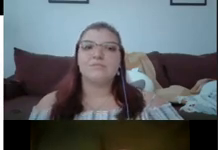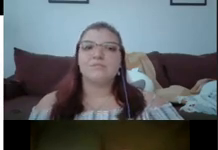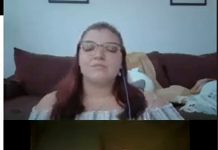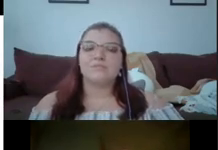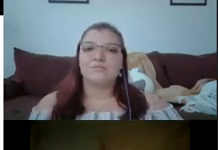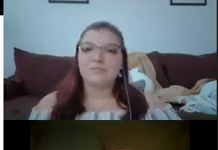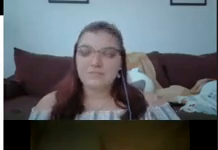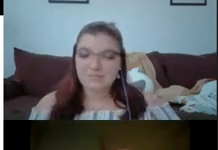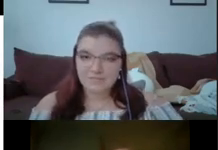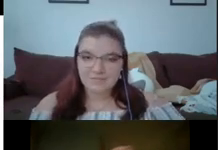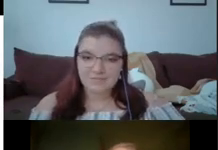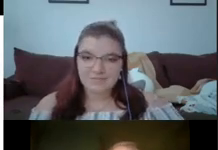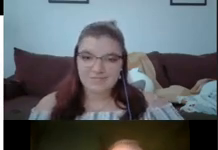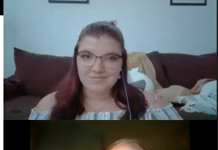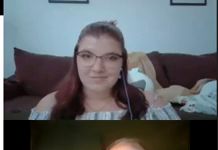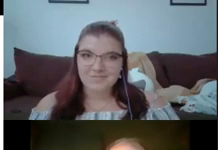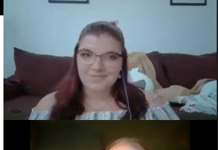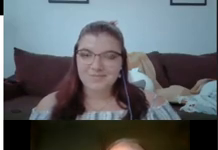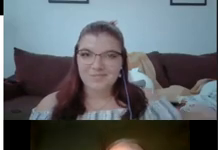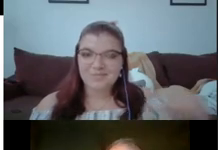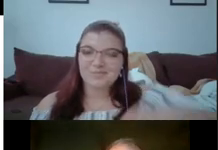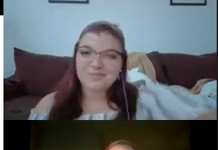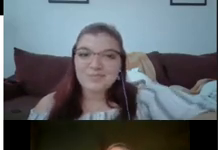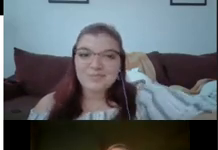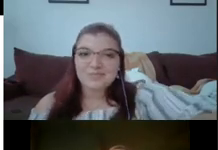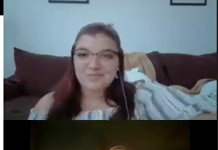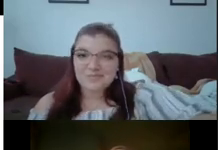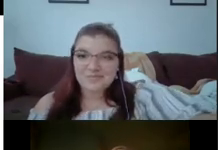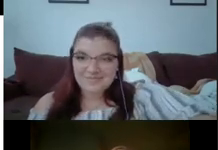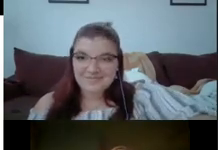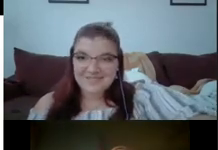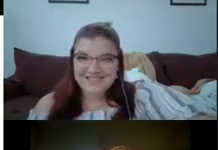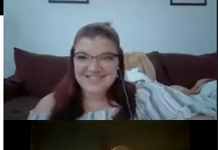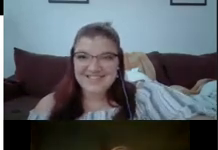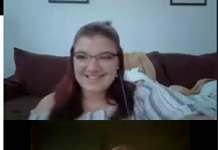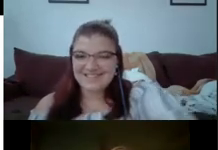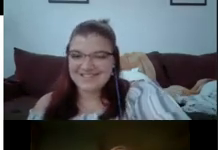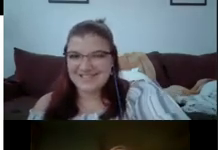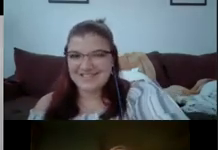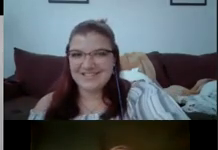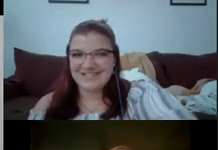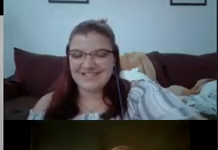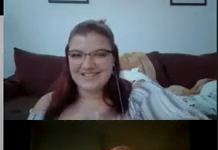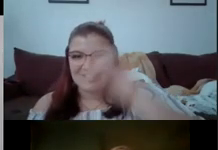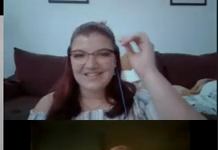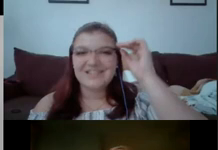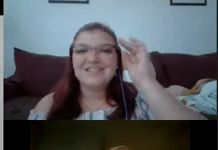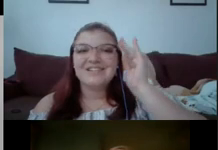And a number of them answered that question in the affirmative. But that